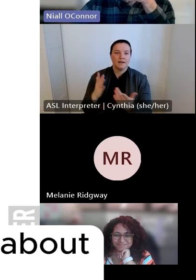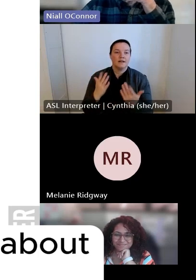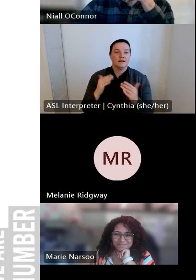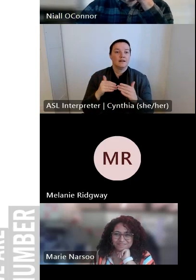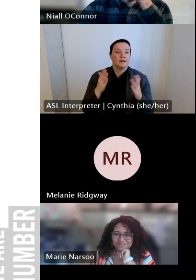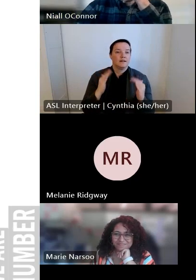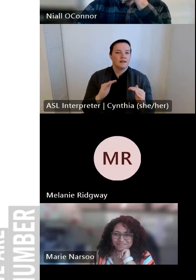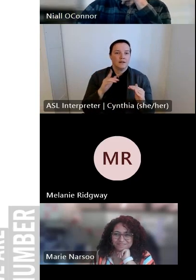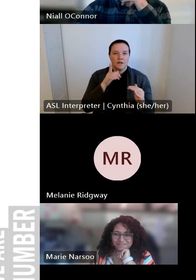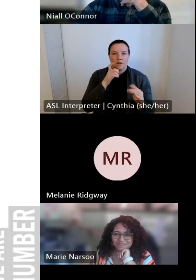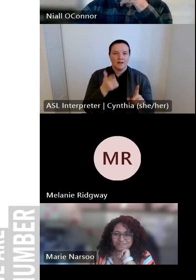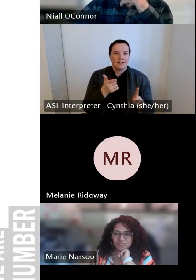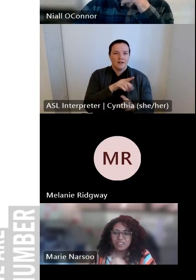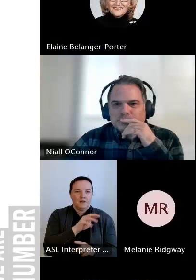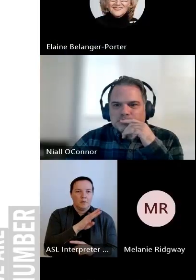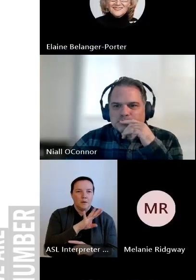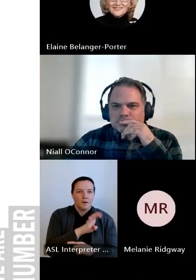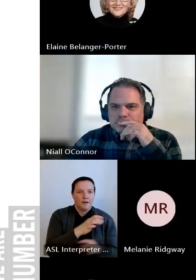Humber.